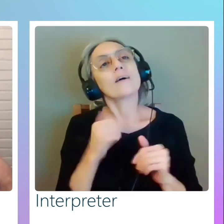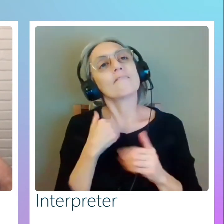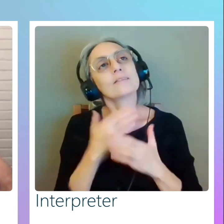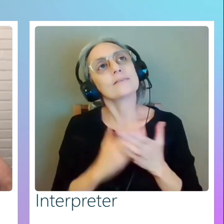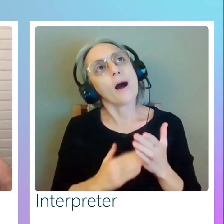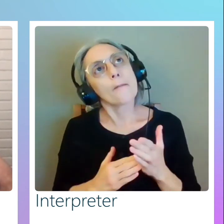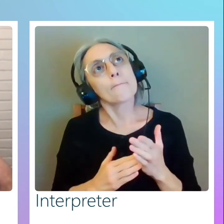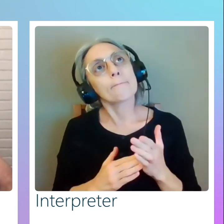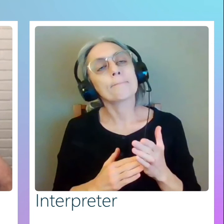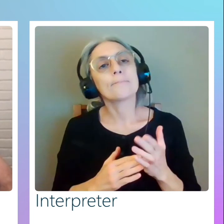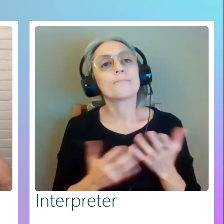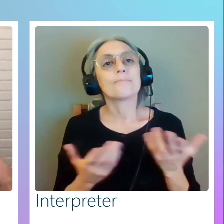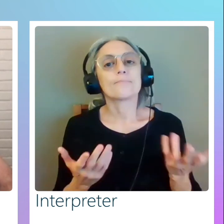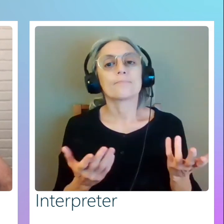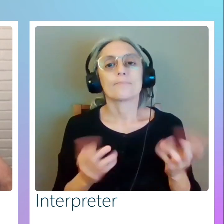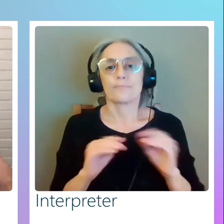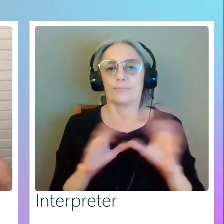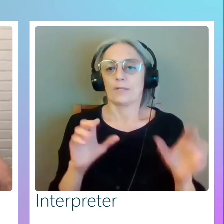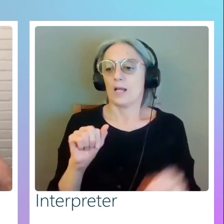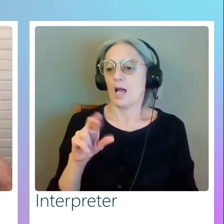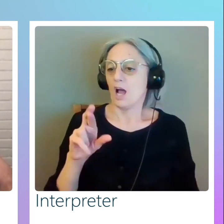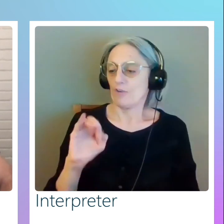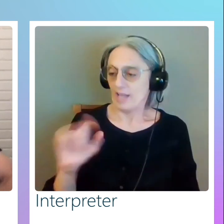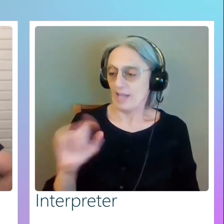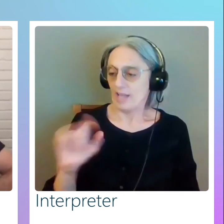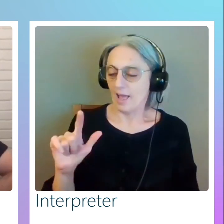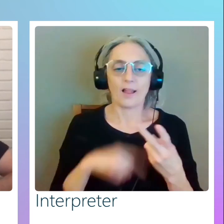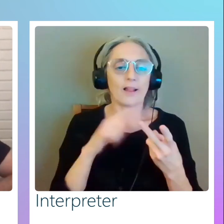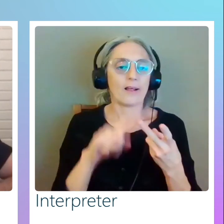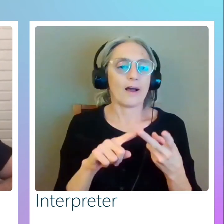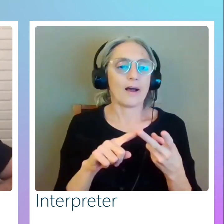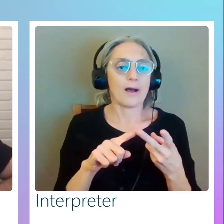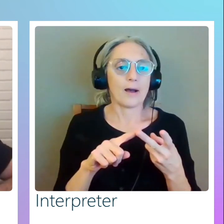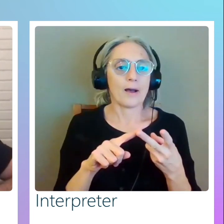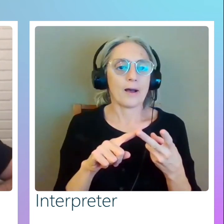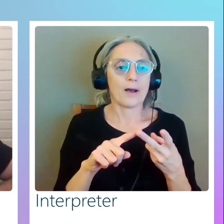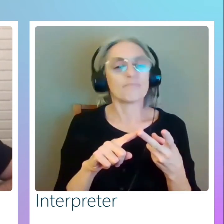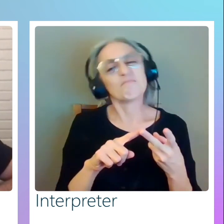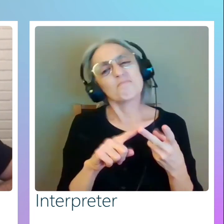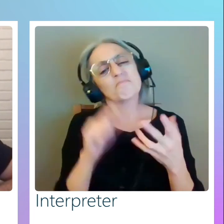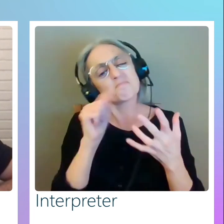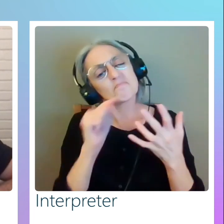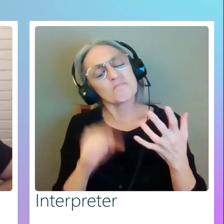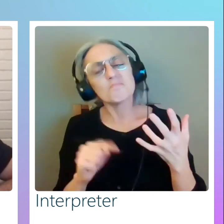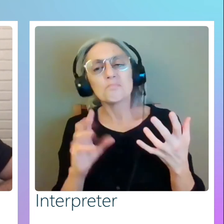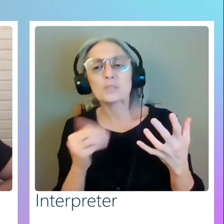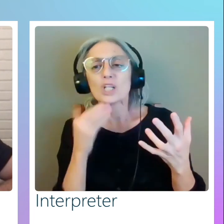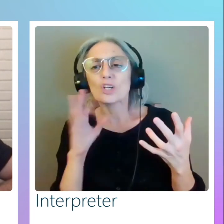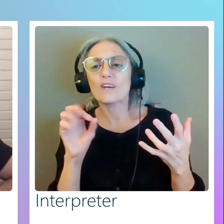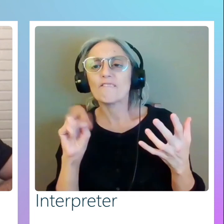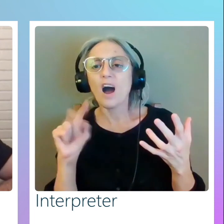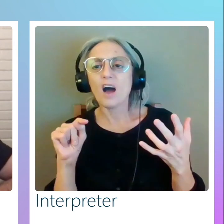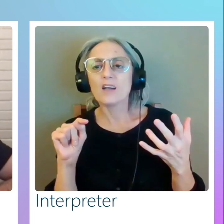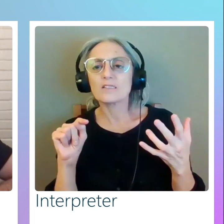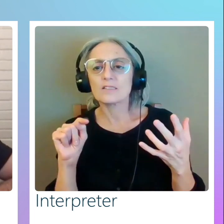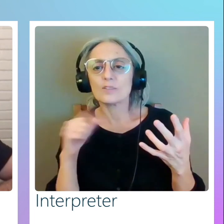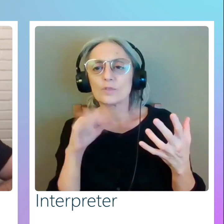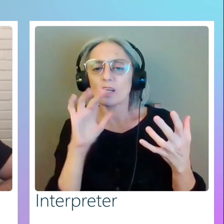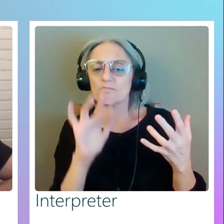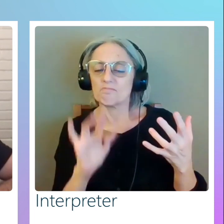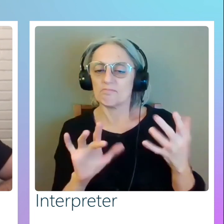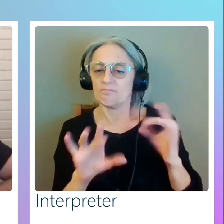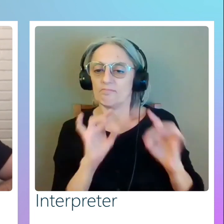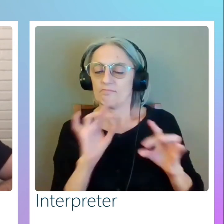can obviously you got Ariel, you have some pretty good ones that you can use that are